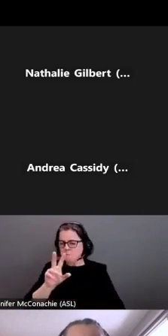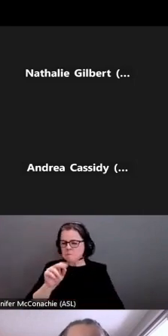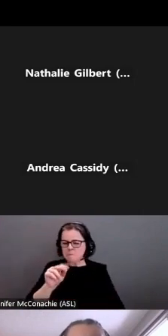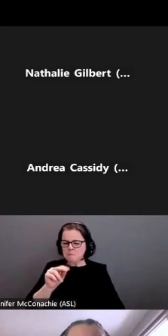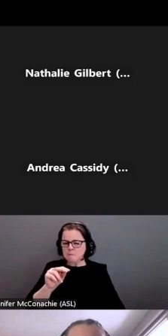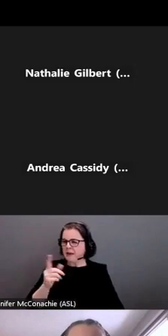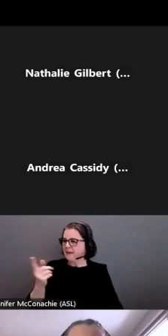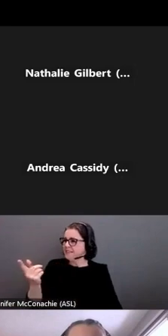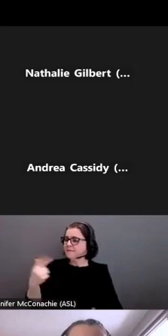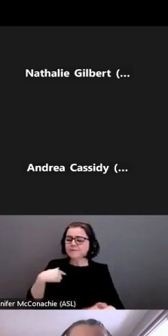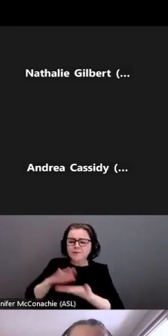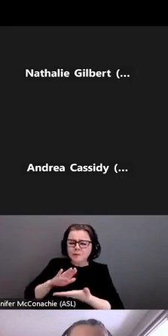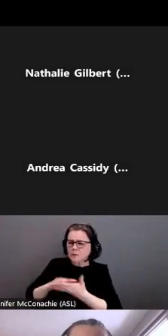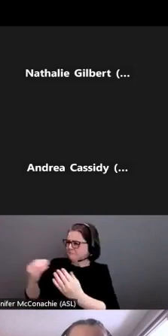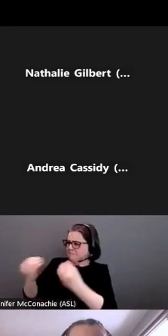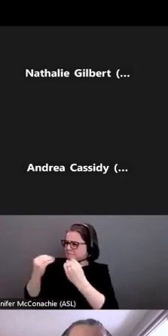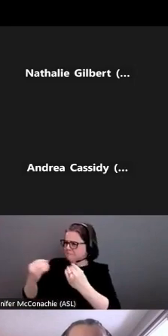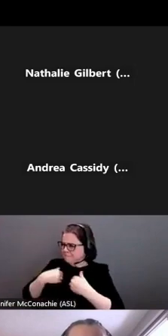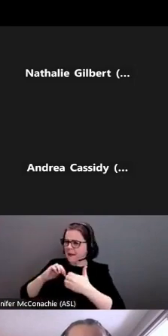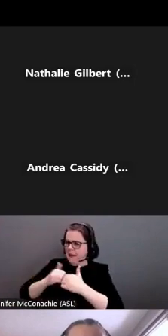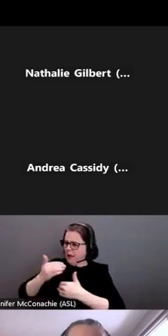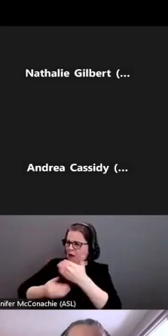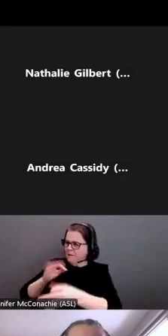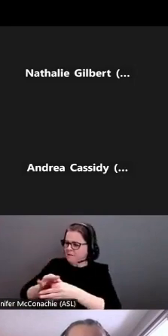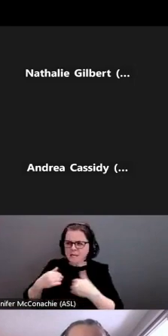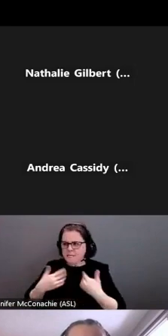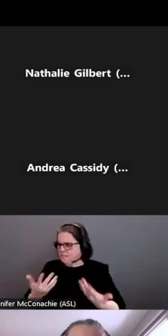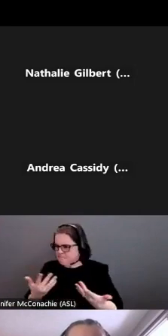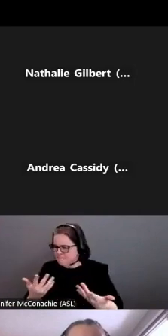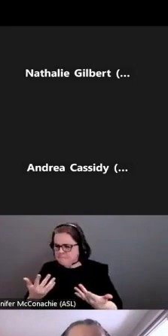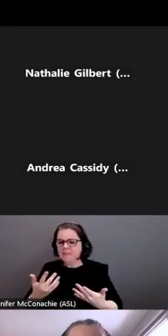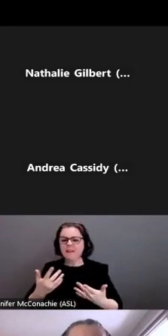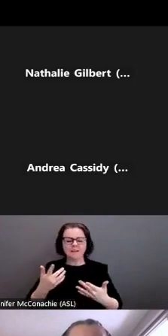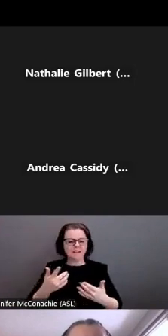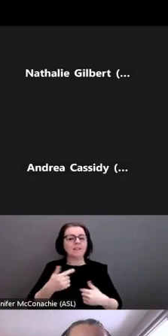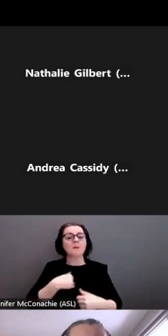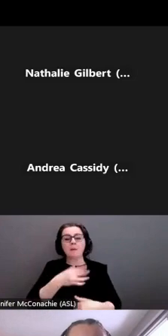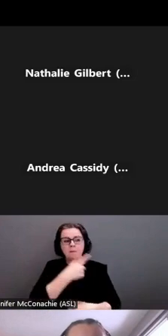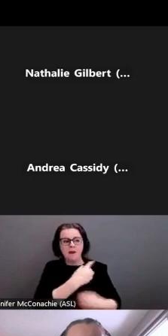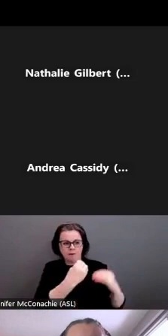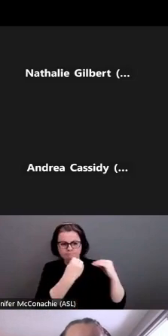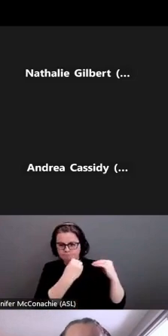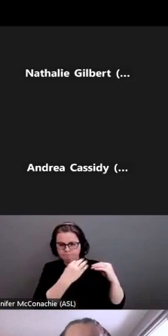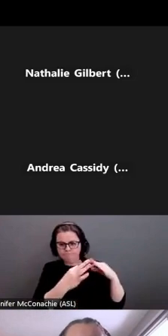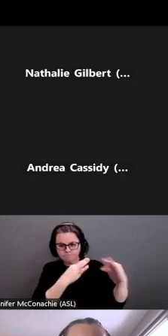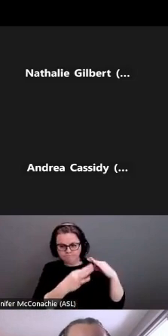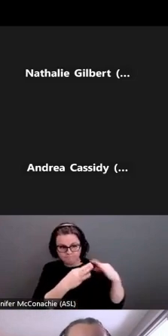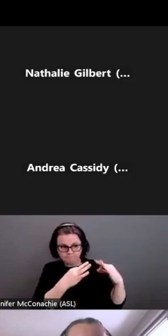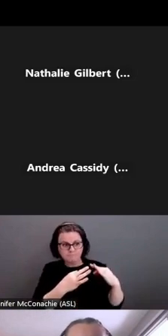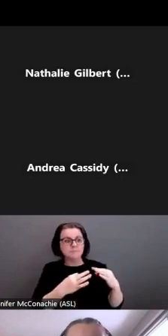is, how do you vote. So I remember my mom going through it with me, and then when we entered the